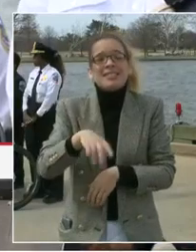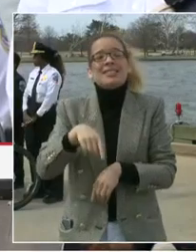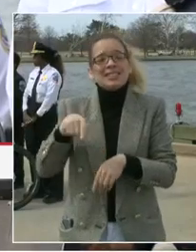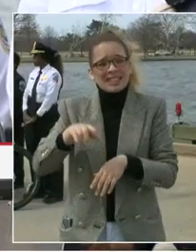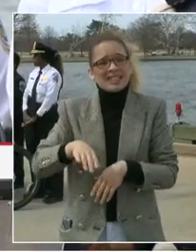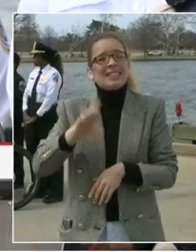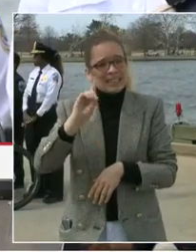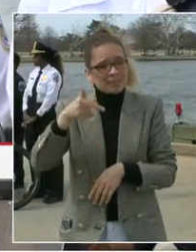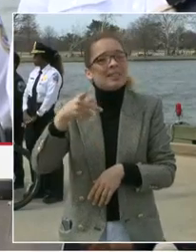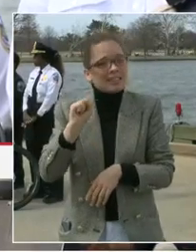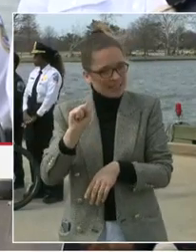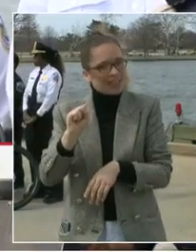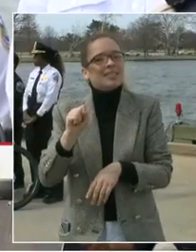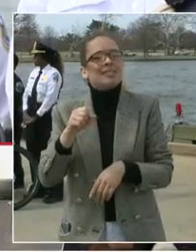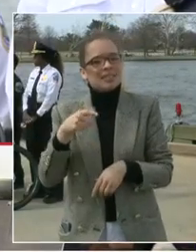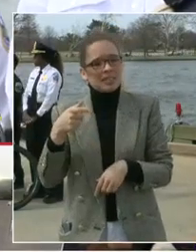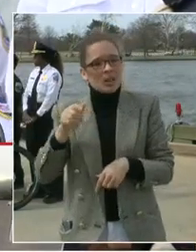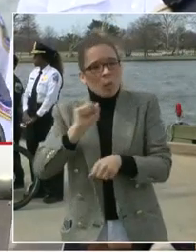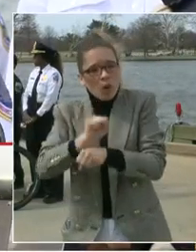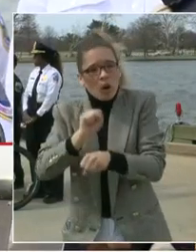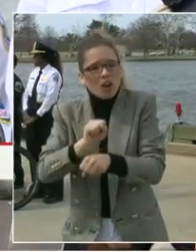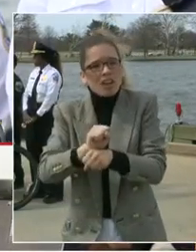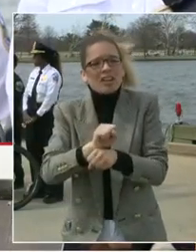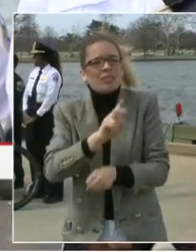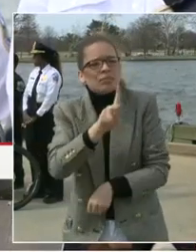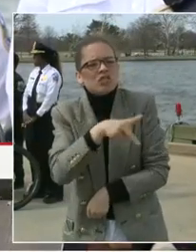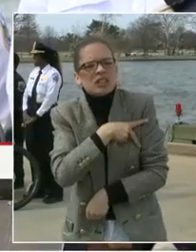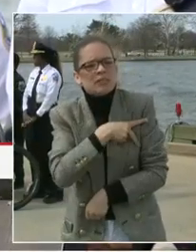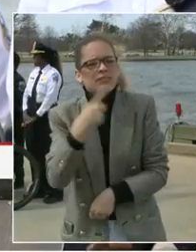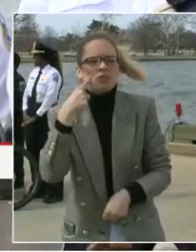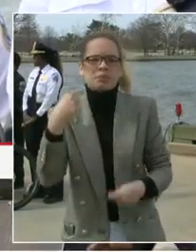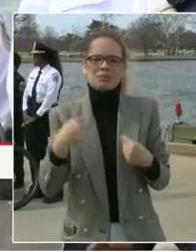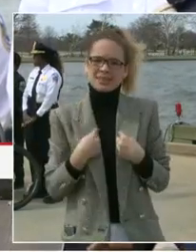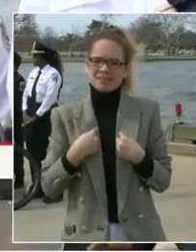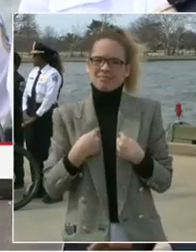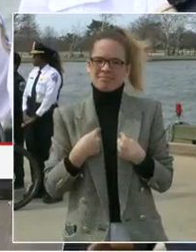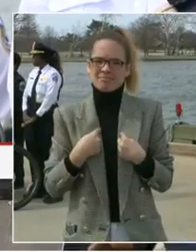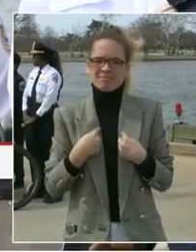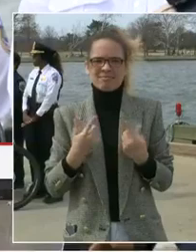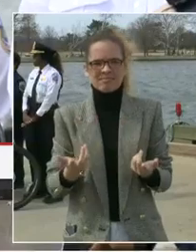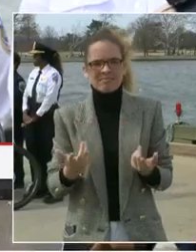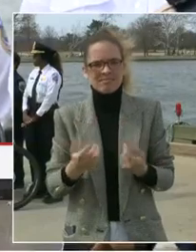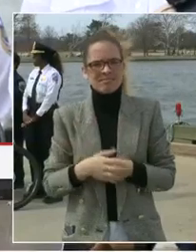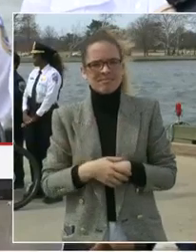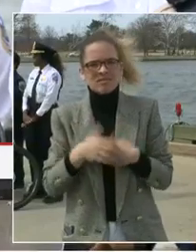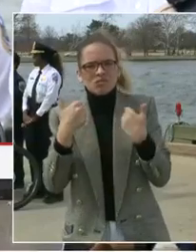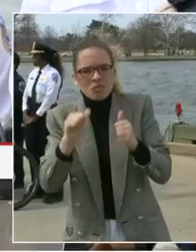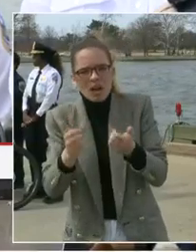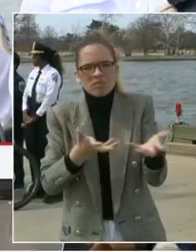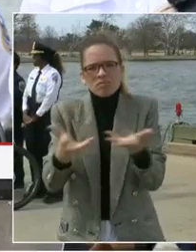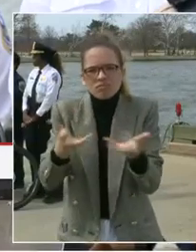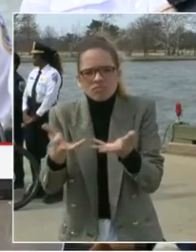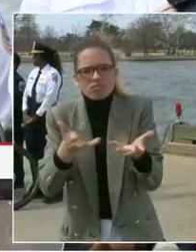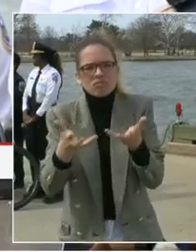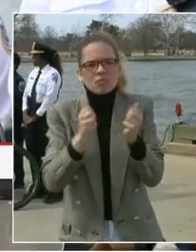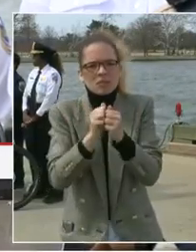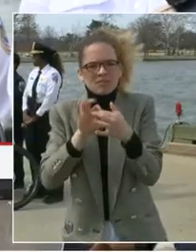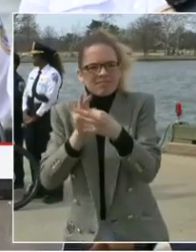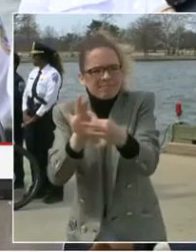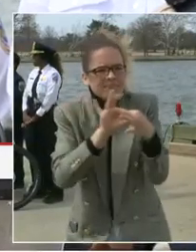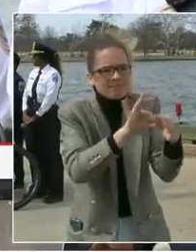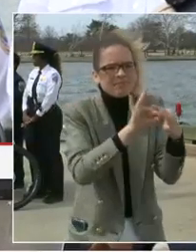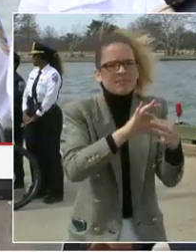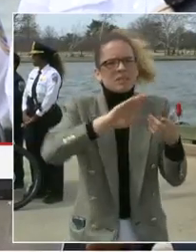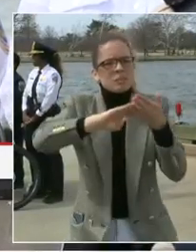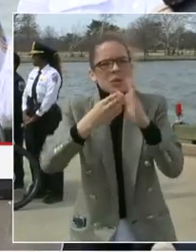our work is personal for me. Being successful as an agency and forging relationships with the community we serve is not just my job, it